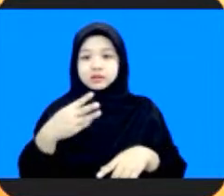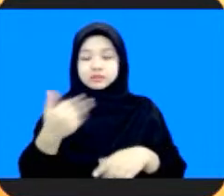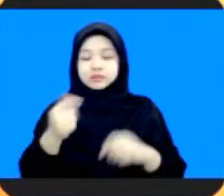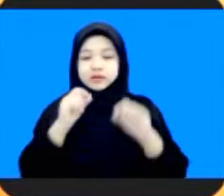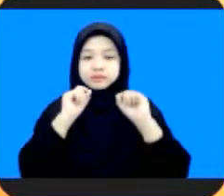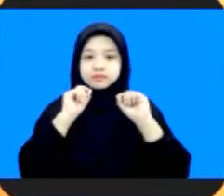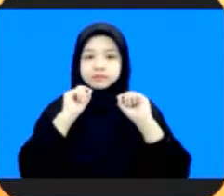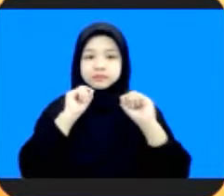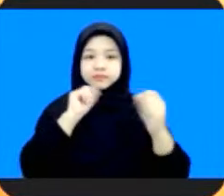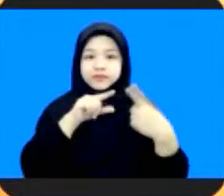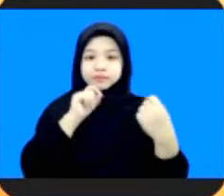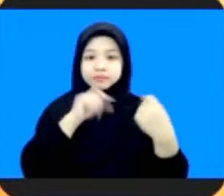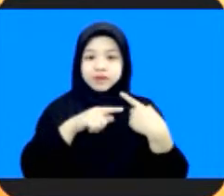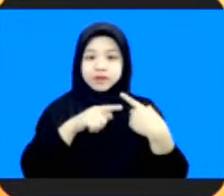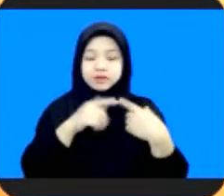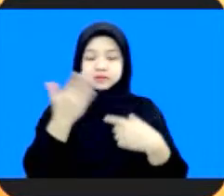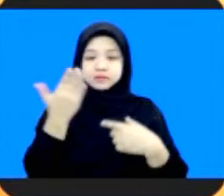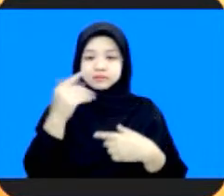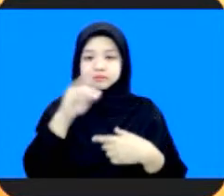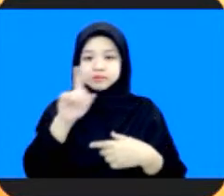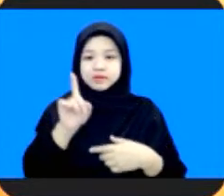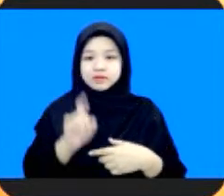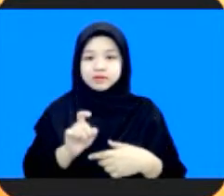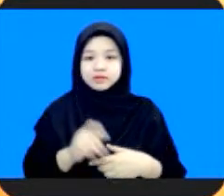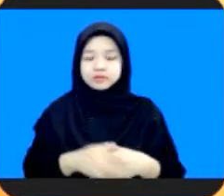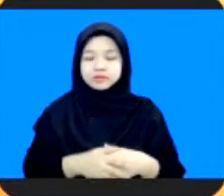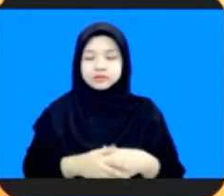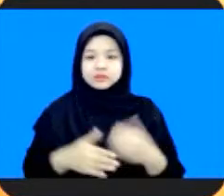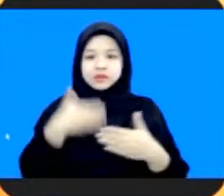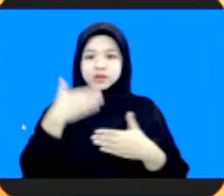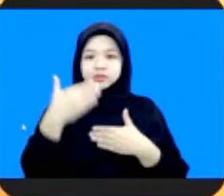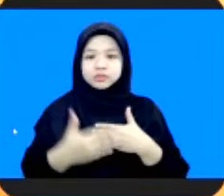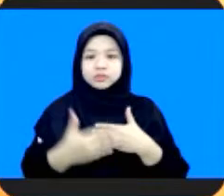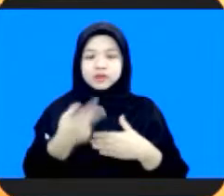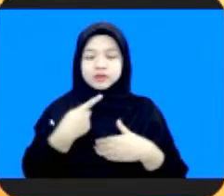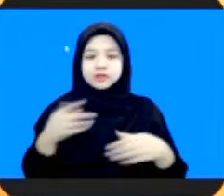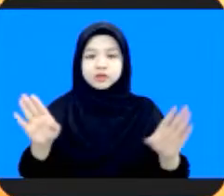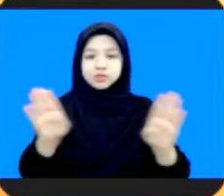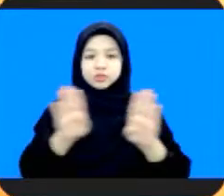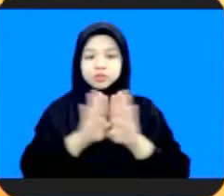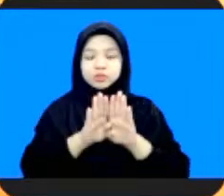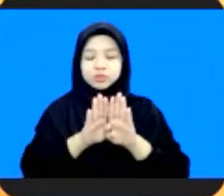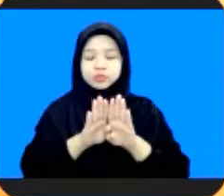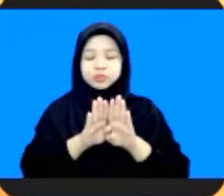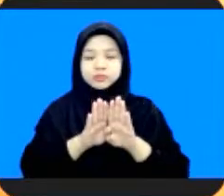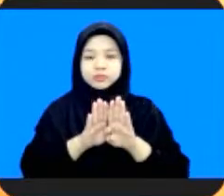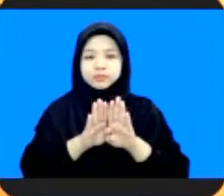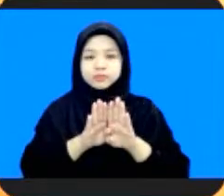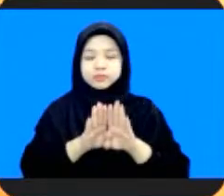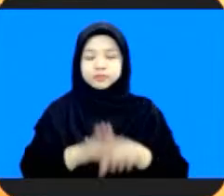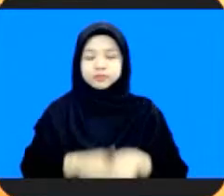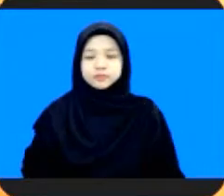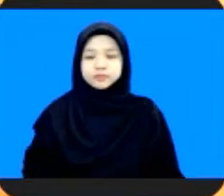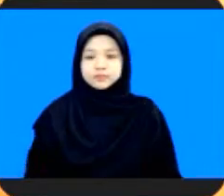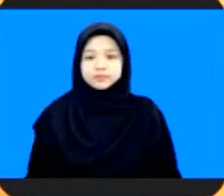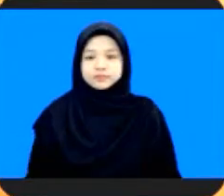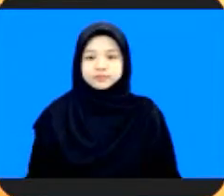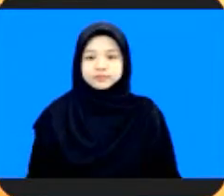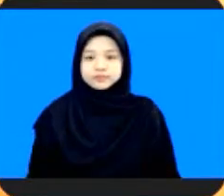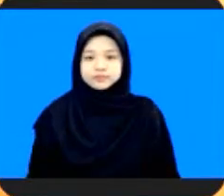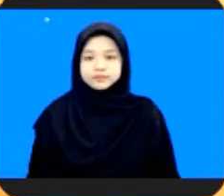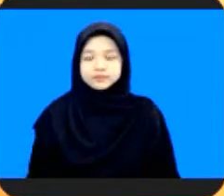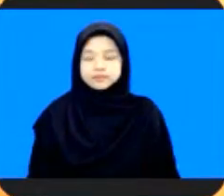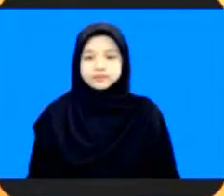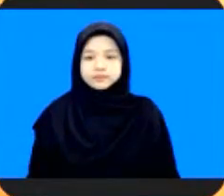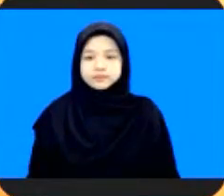questions, and maybe we will have to round up our session. Alice? Sure. On cross-border disinformation,